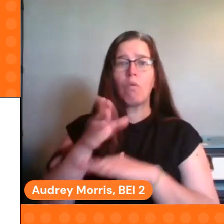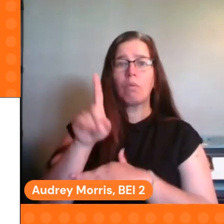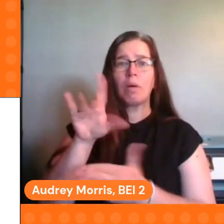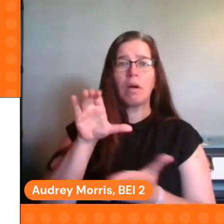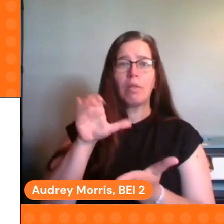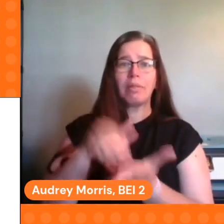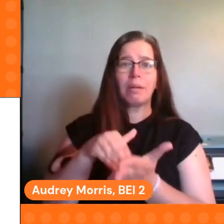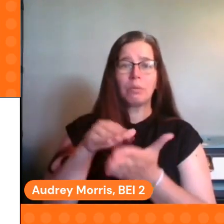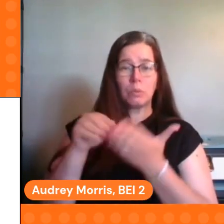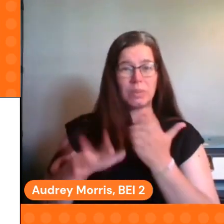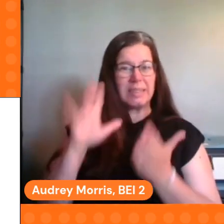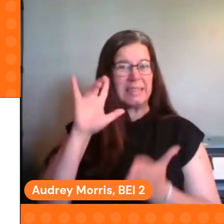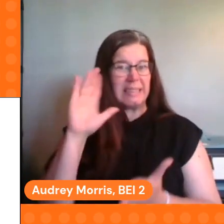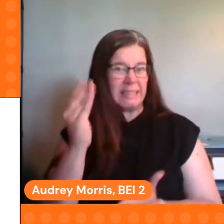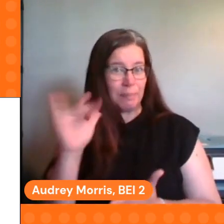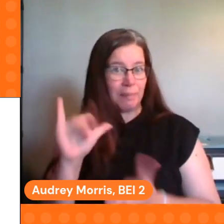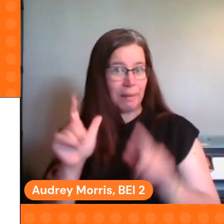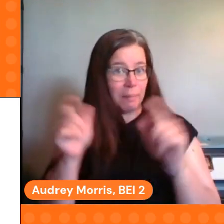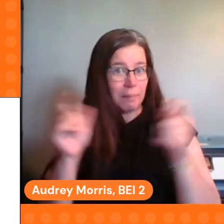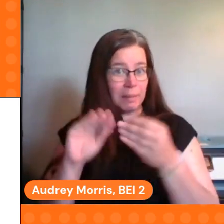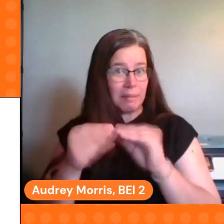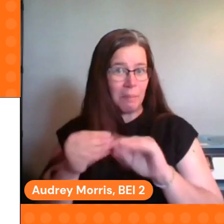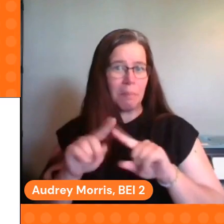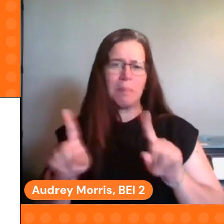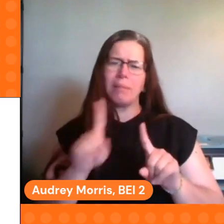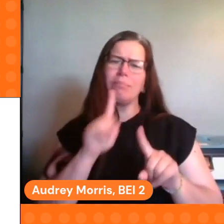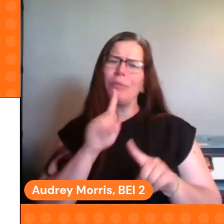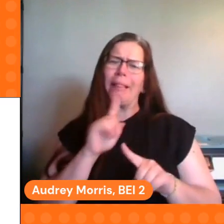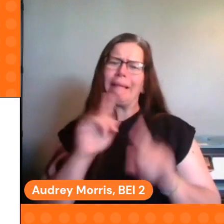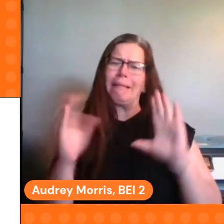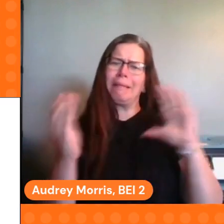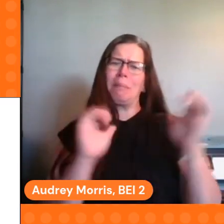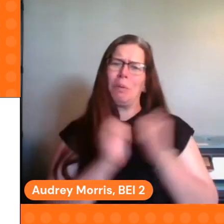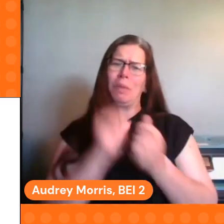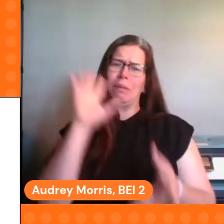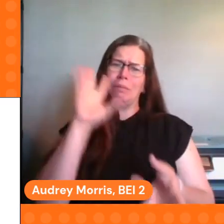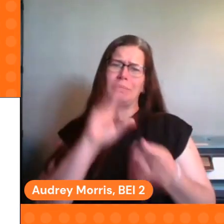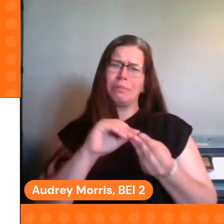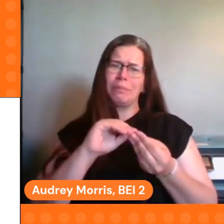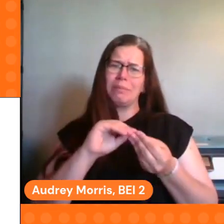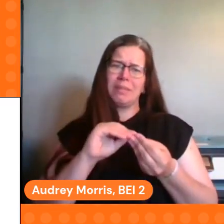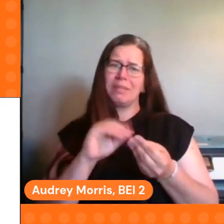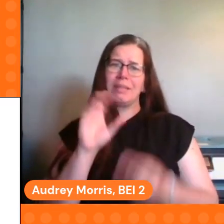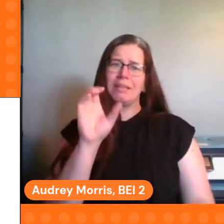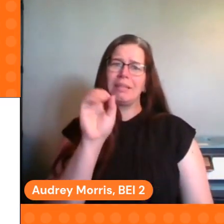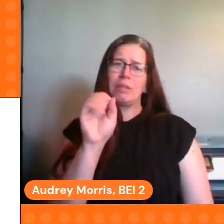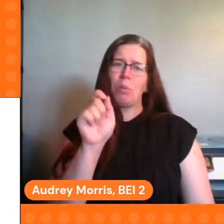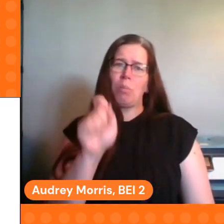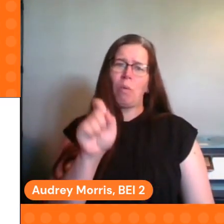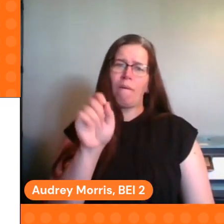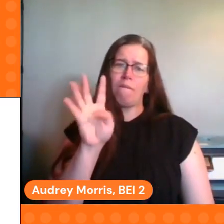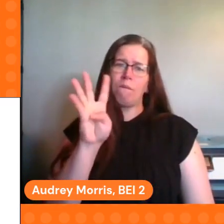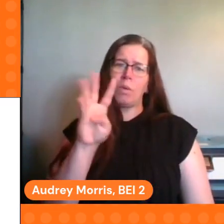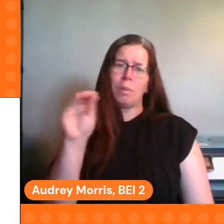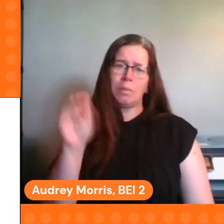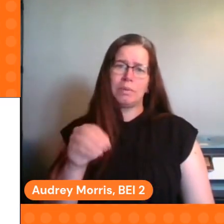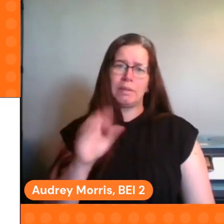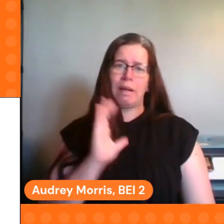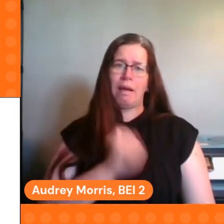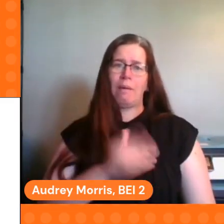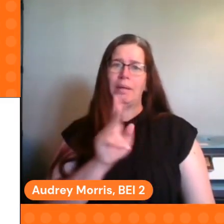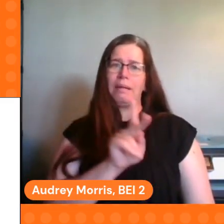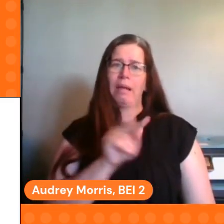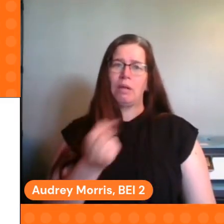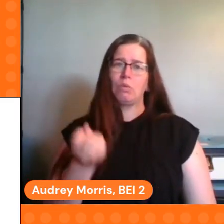sounds like a lot, right? But actually, in reality, it's only for 0.4% of all K-12 students